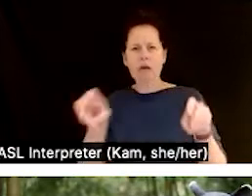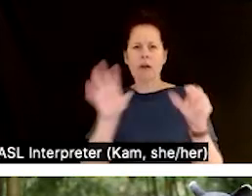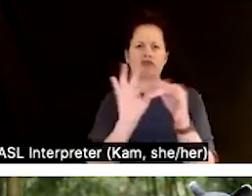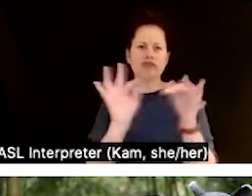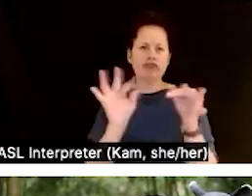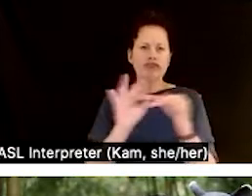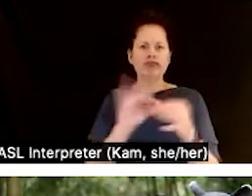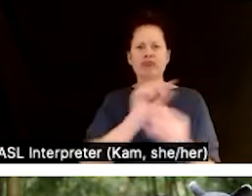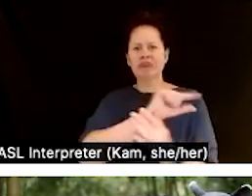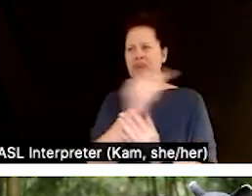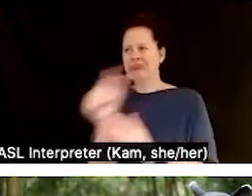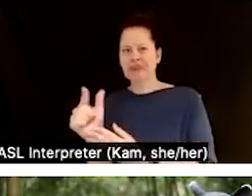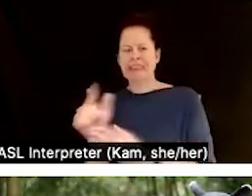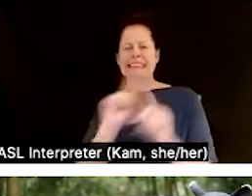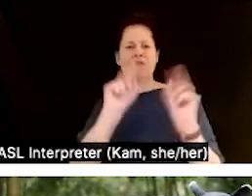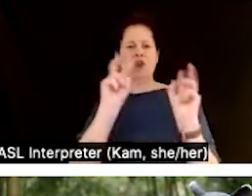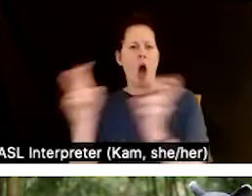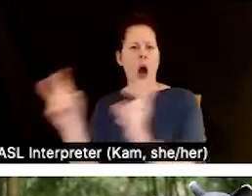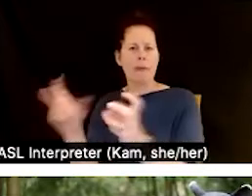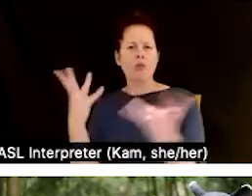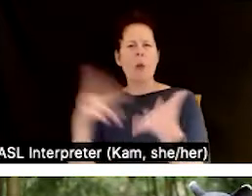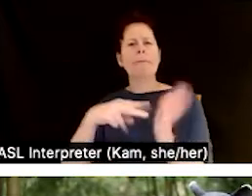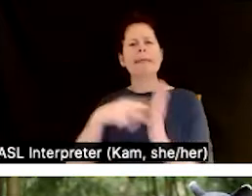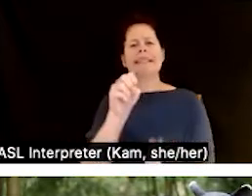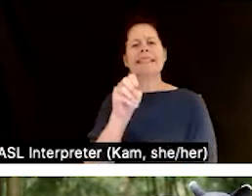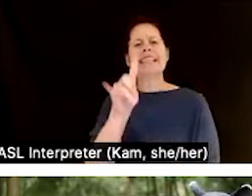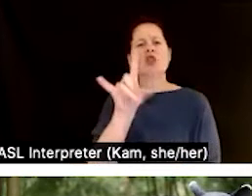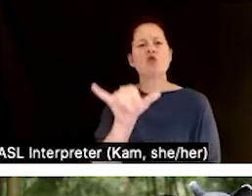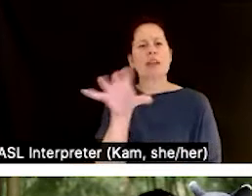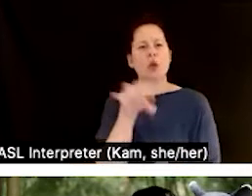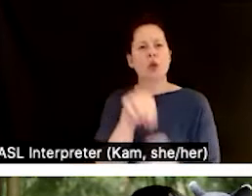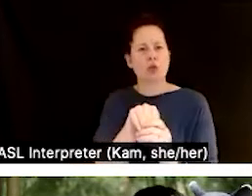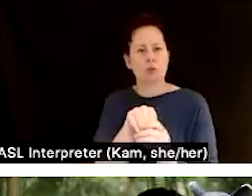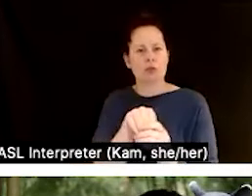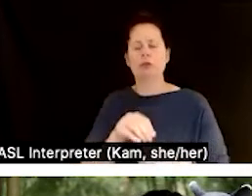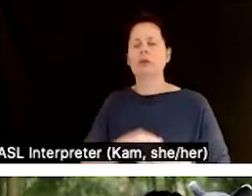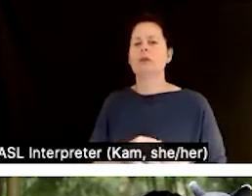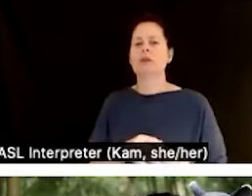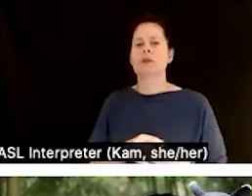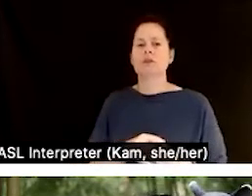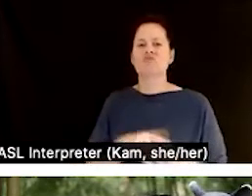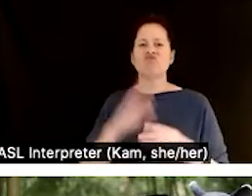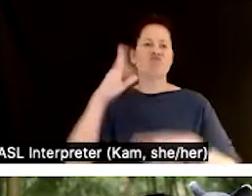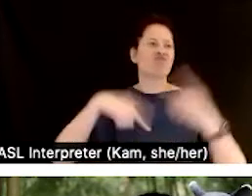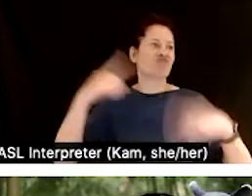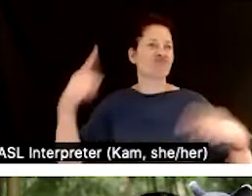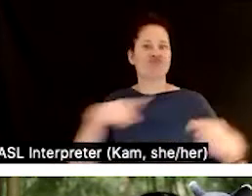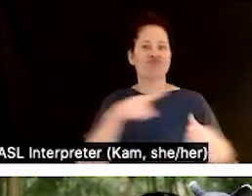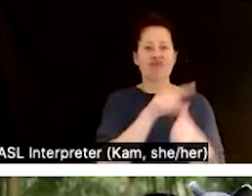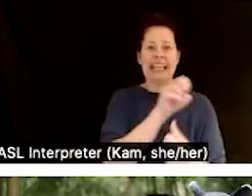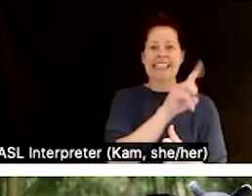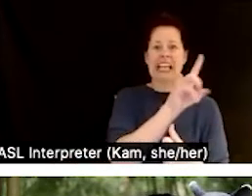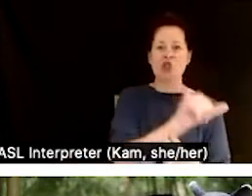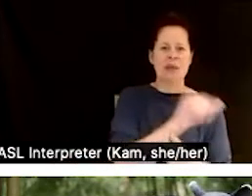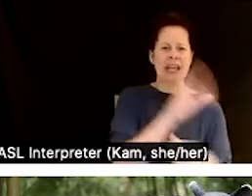sensory inclusion. And those ranges from what sensory inclusion looked like from both an